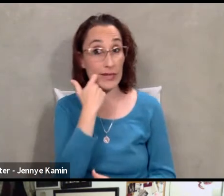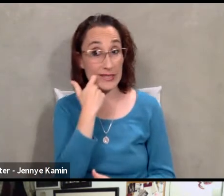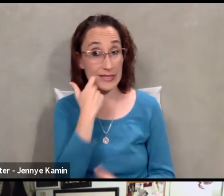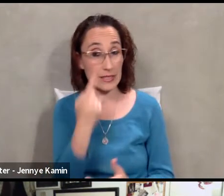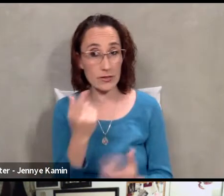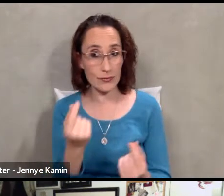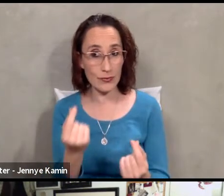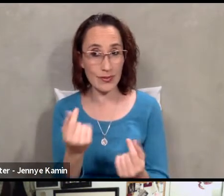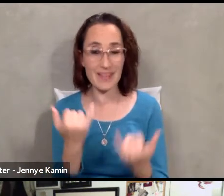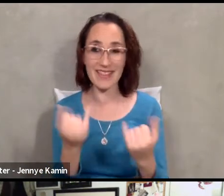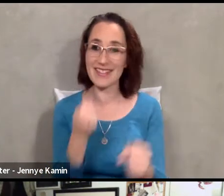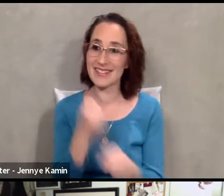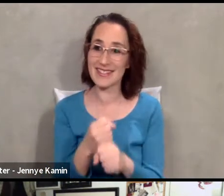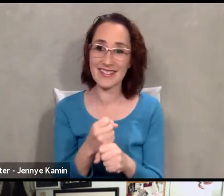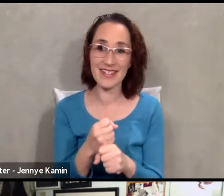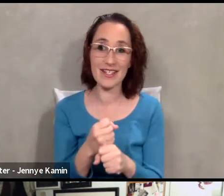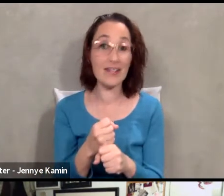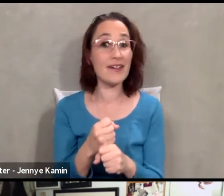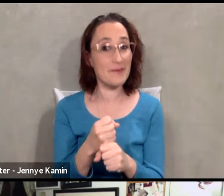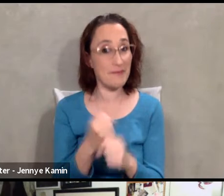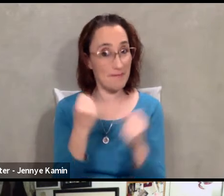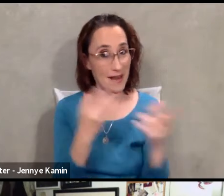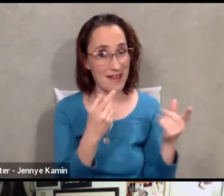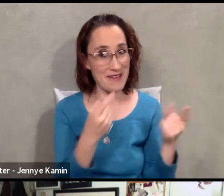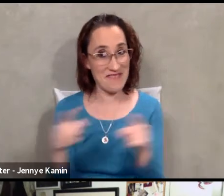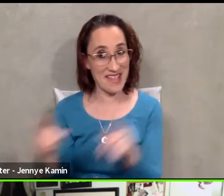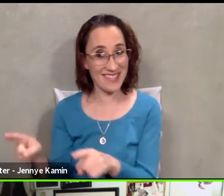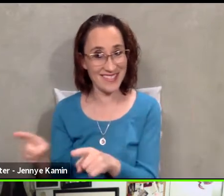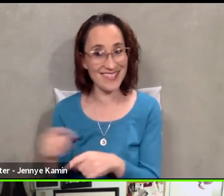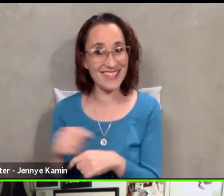been an eventful year.